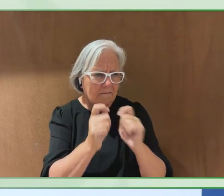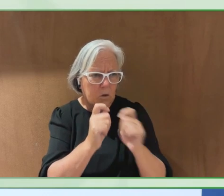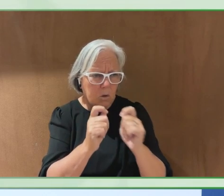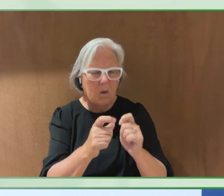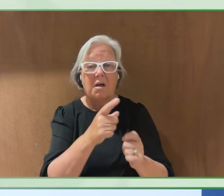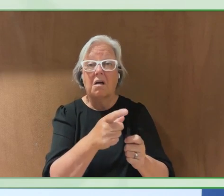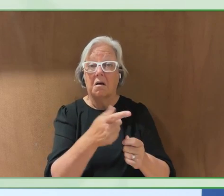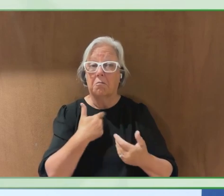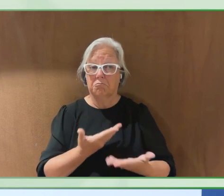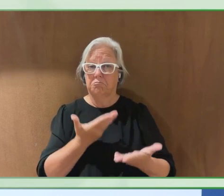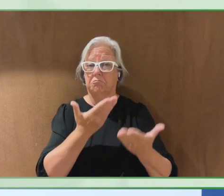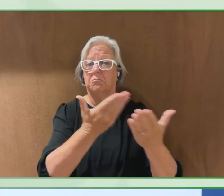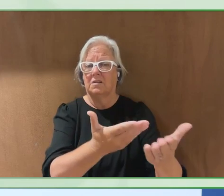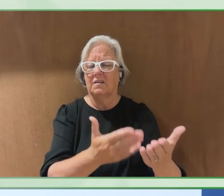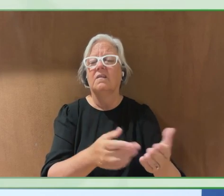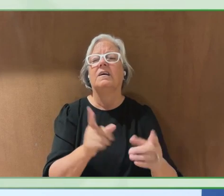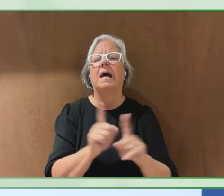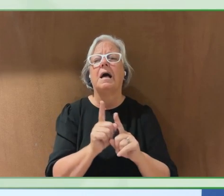period.